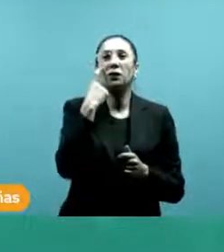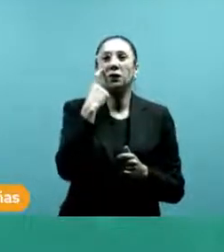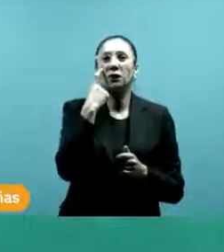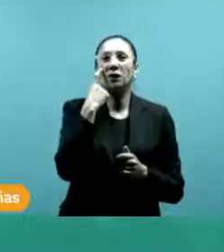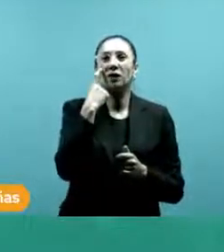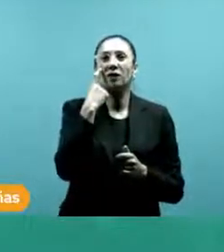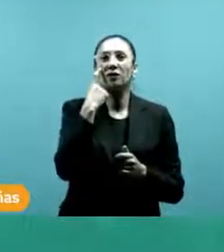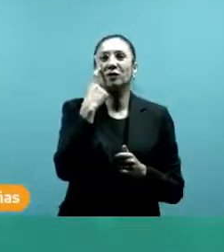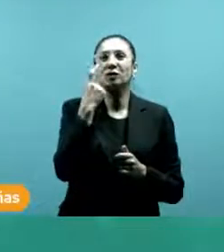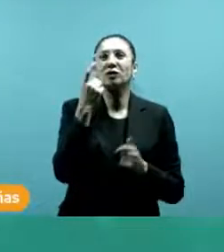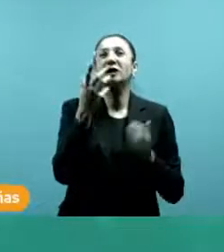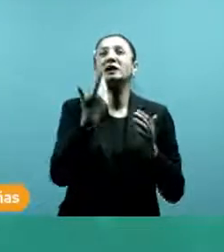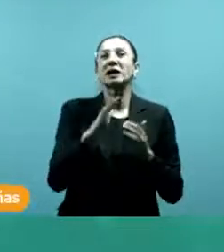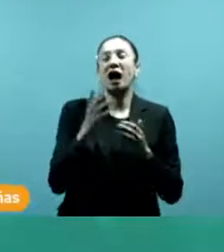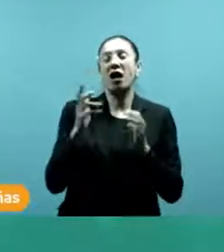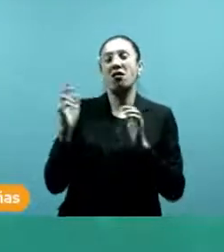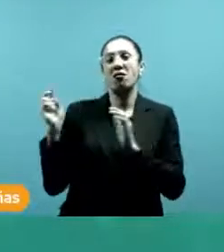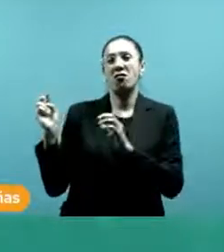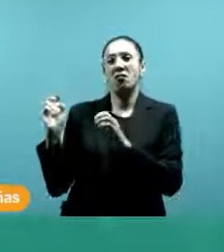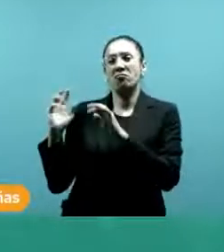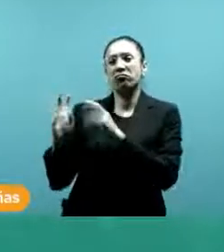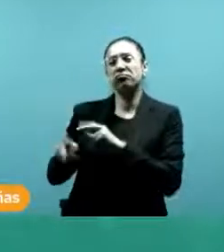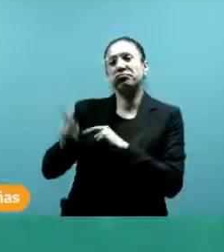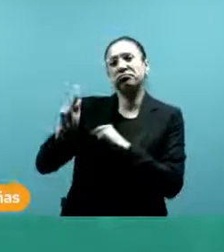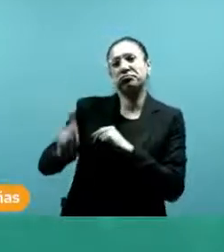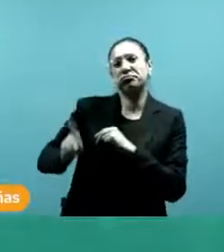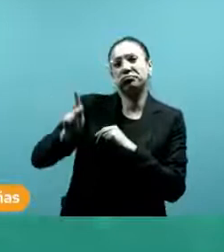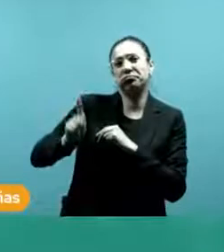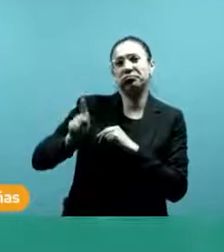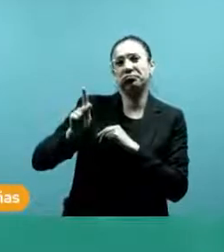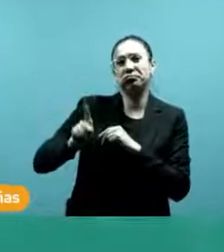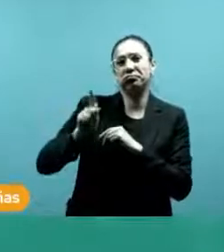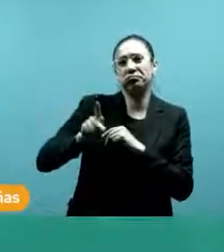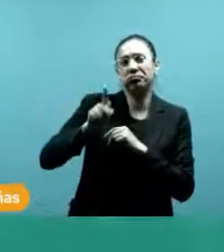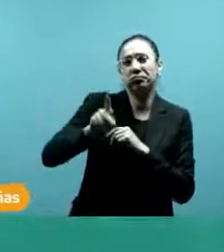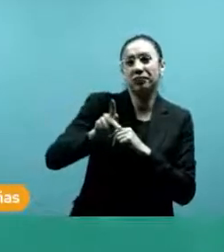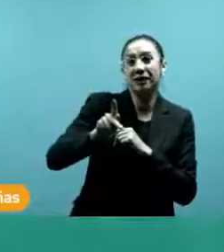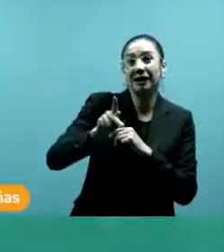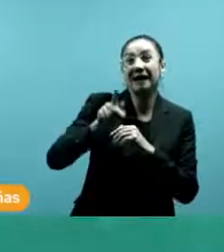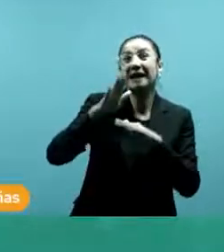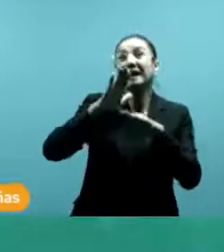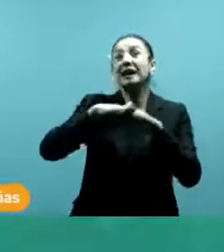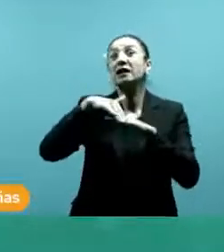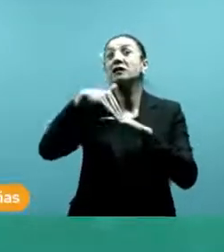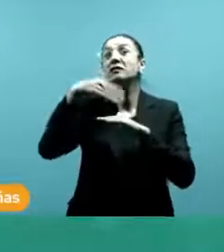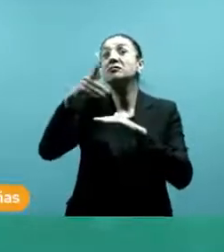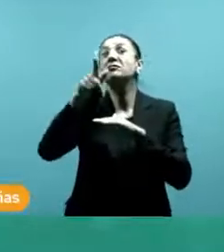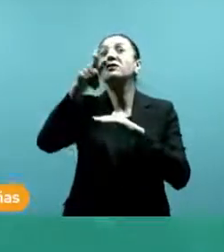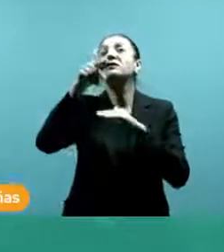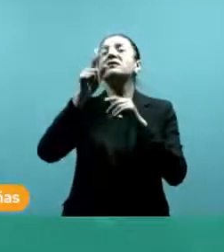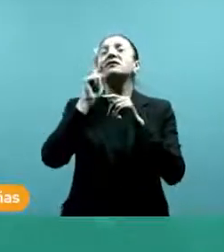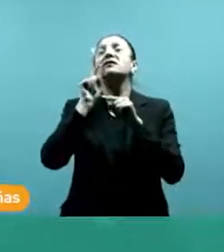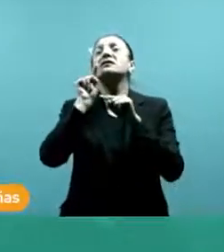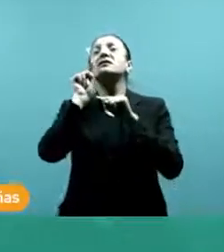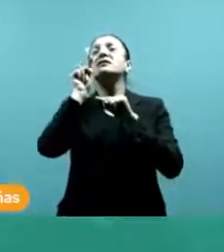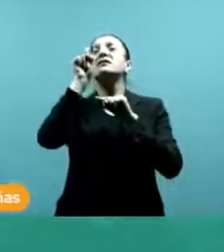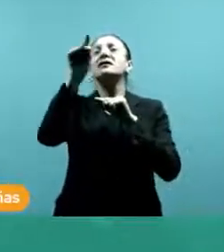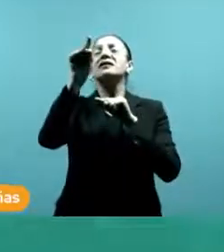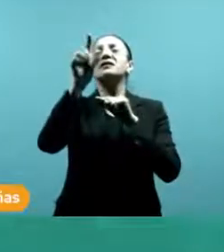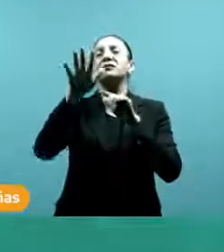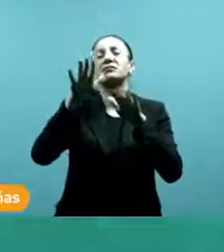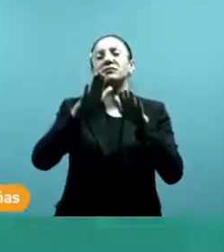back with chimneys. These are two of those huge crematorias. Posterior, los crematorios que se distinguen por sus